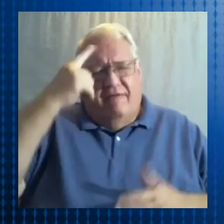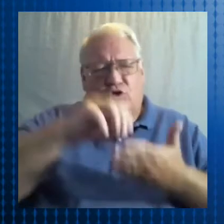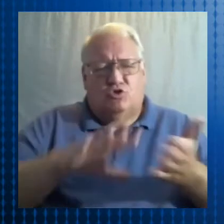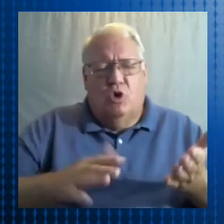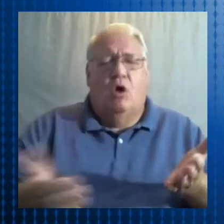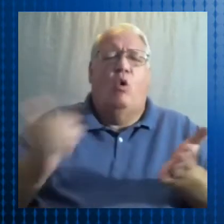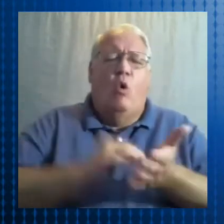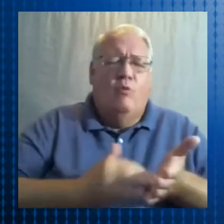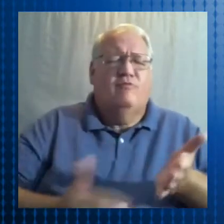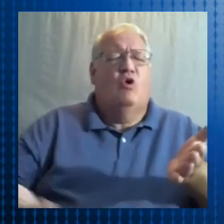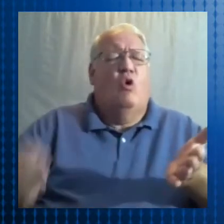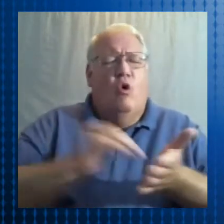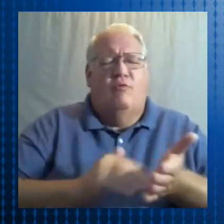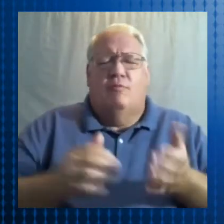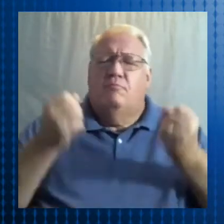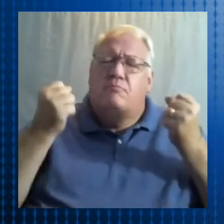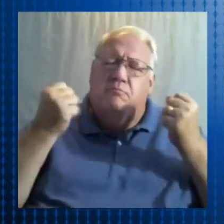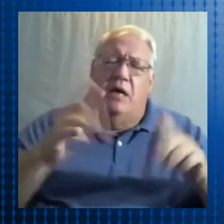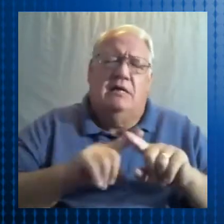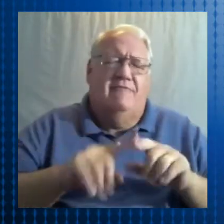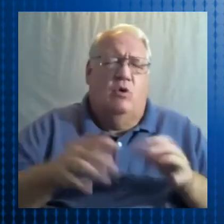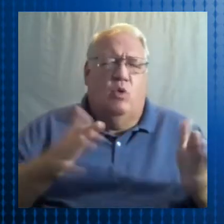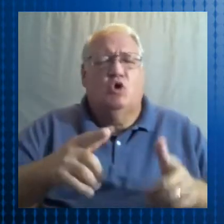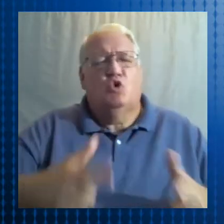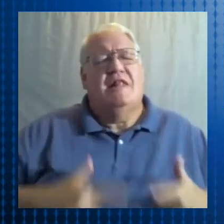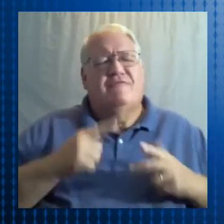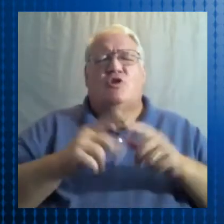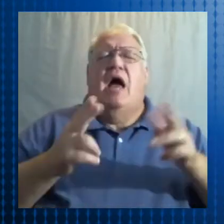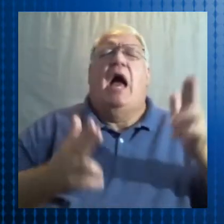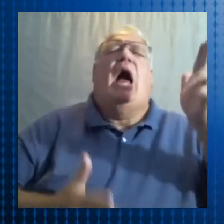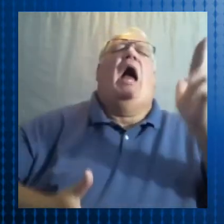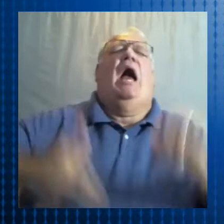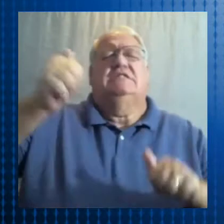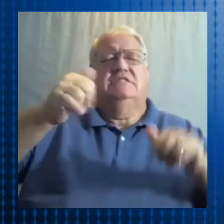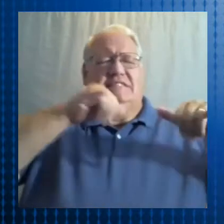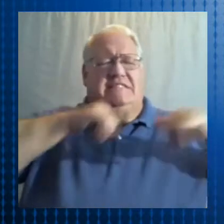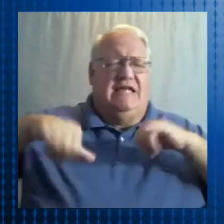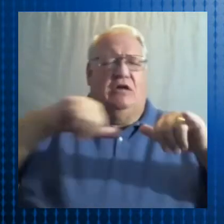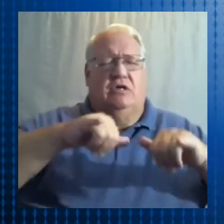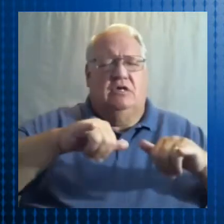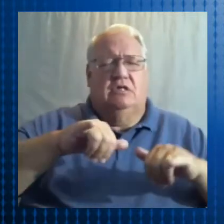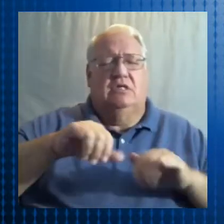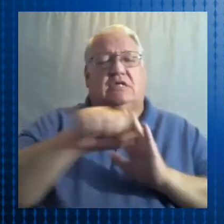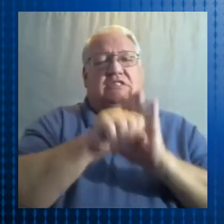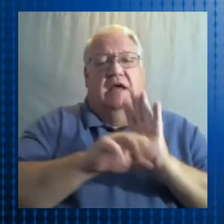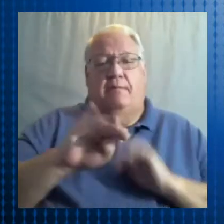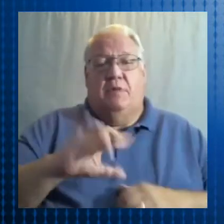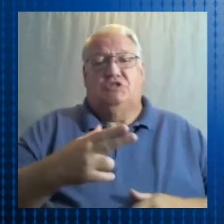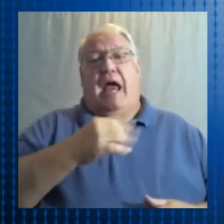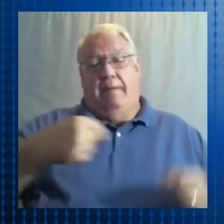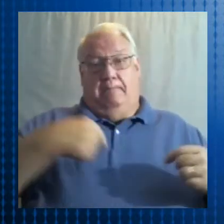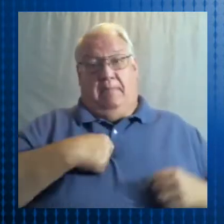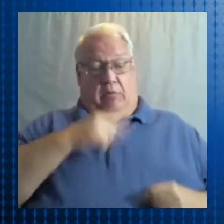many ways. You lived up to the highest standards of your profession. From the state of Michigan and me personally, thank